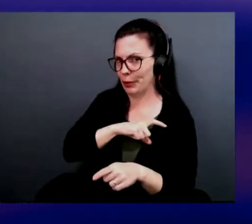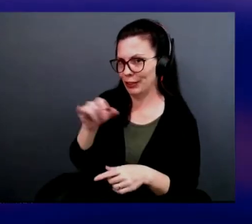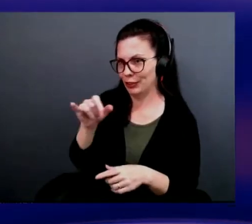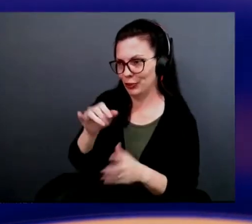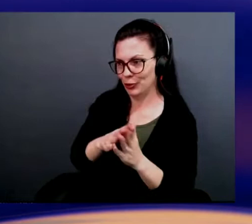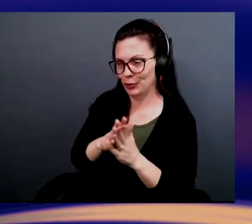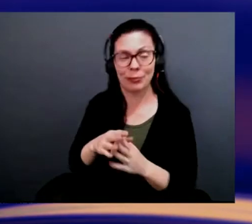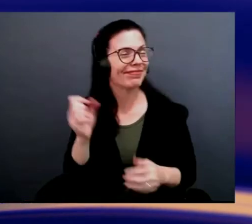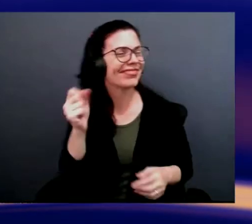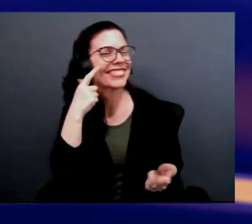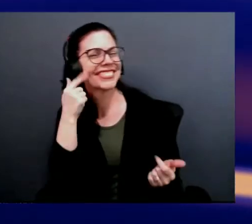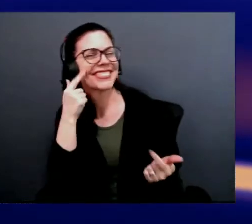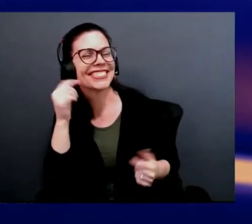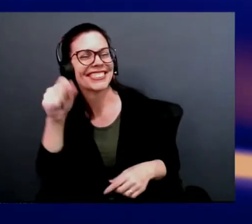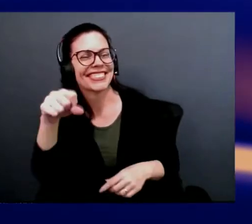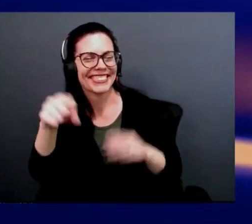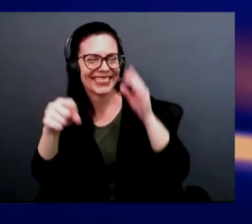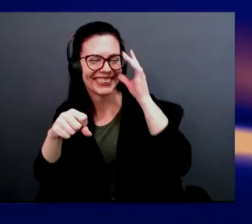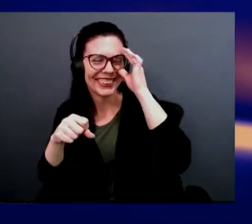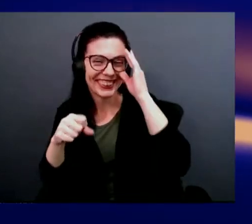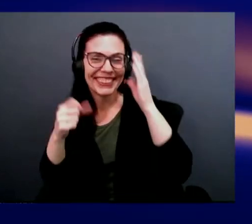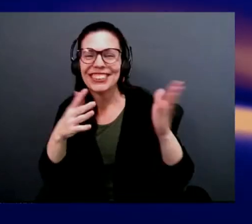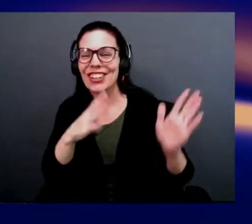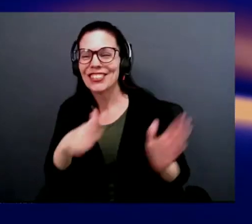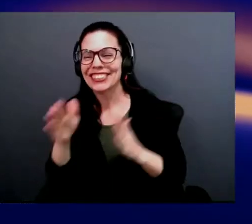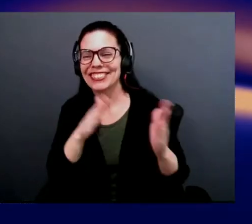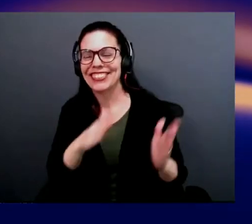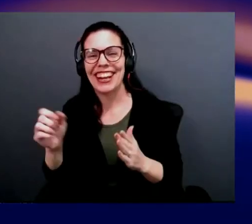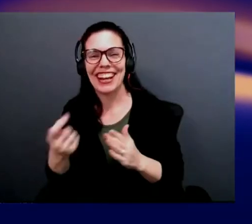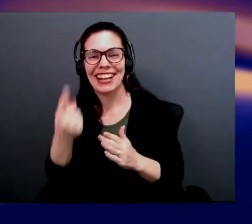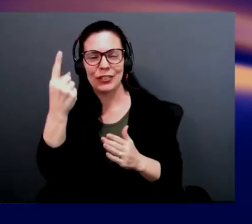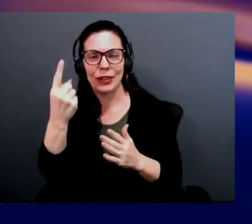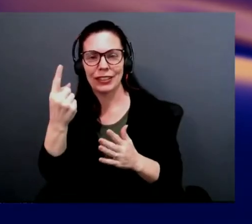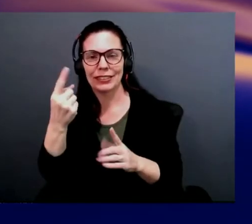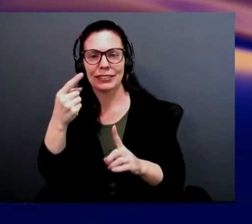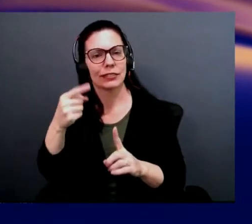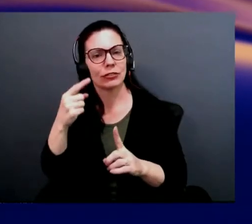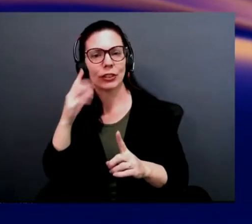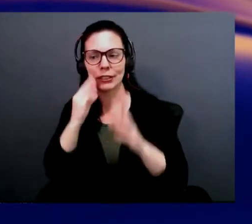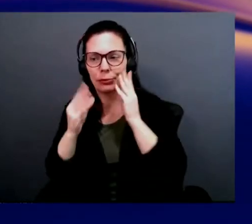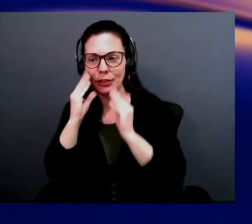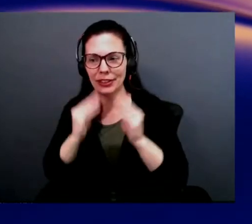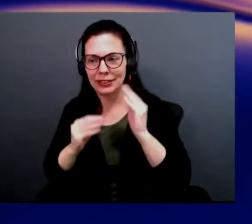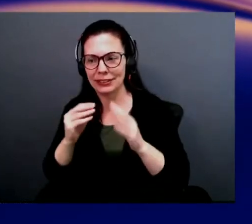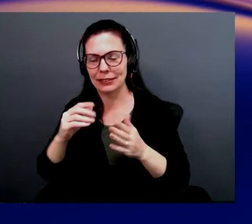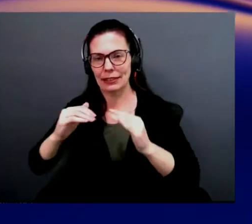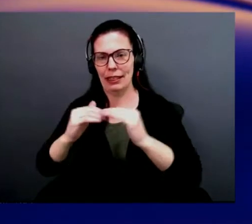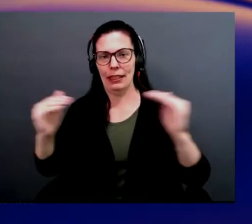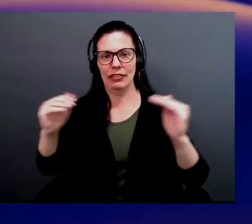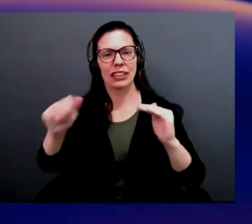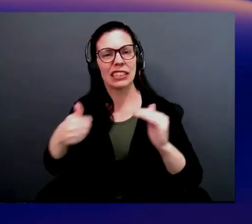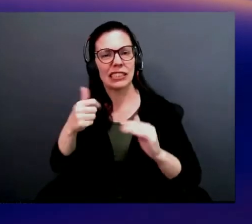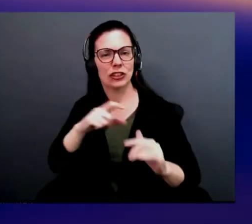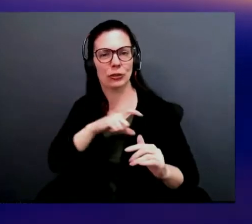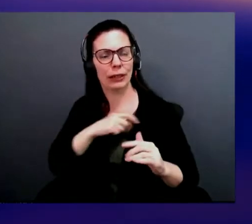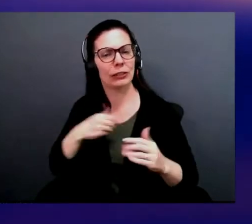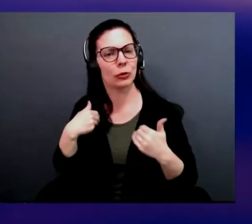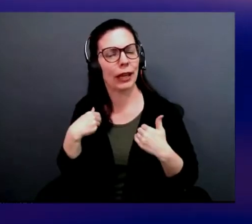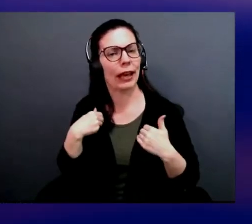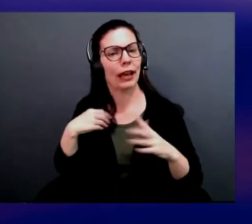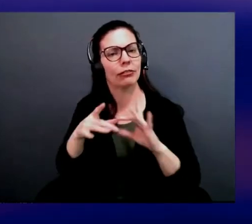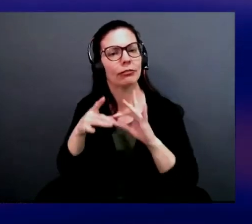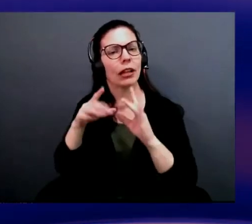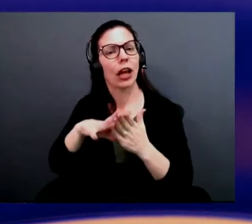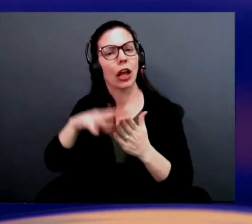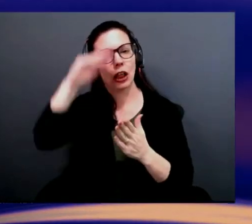Certainly. So in order to prepare anyone of any experience level, with each badge, we do have an associated learning plan. So you'll